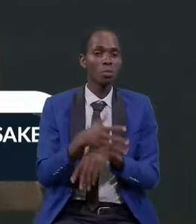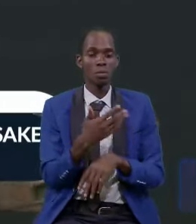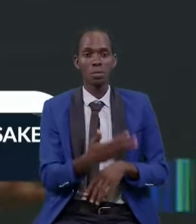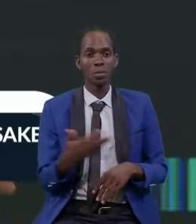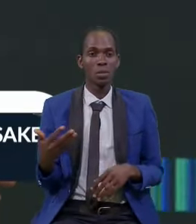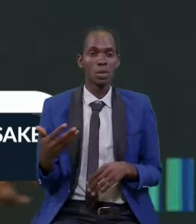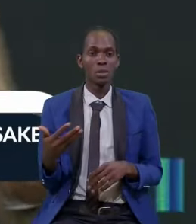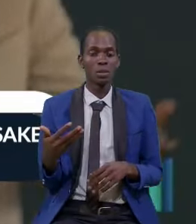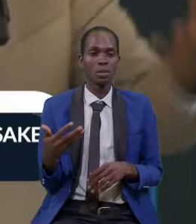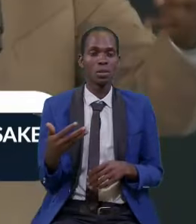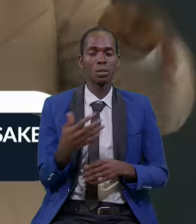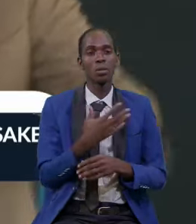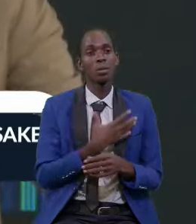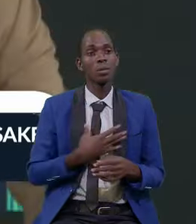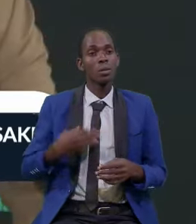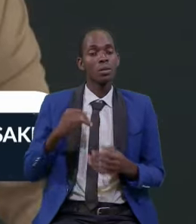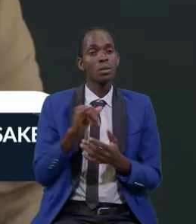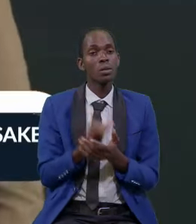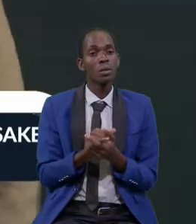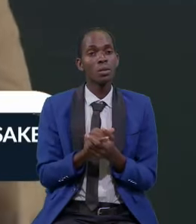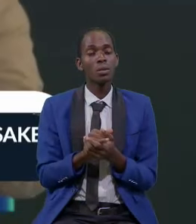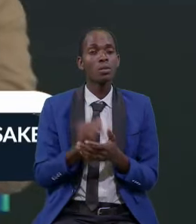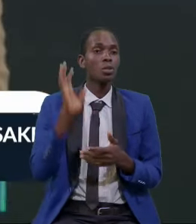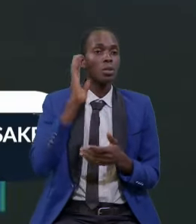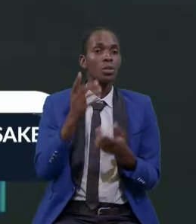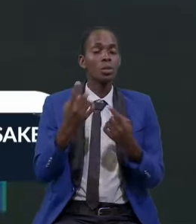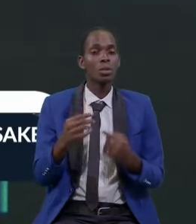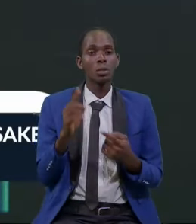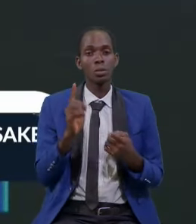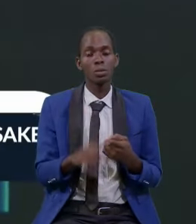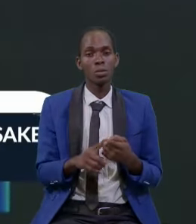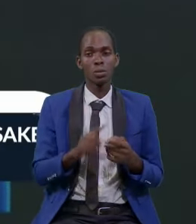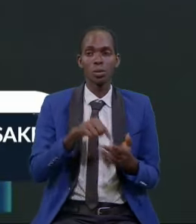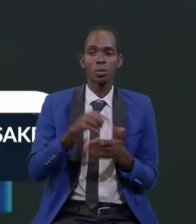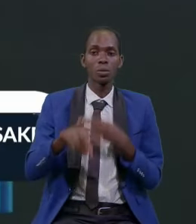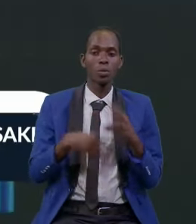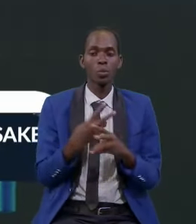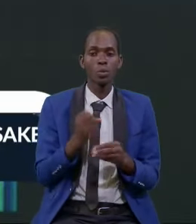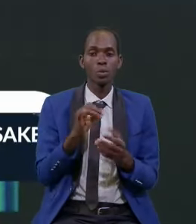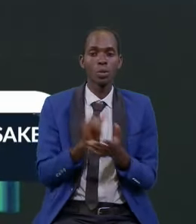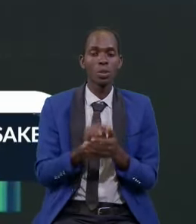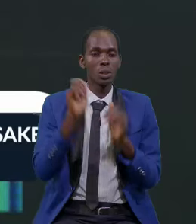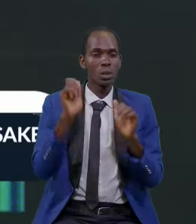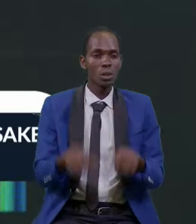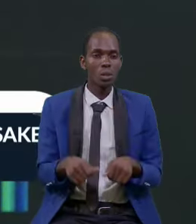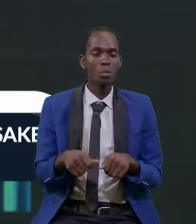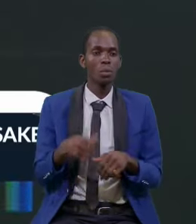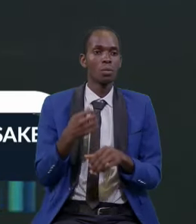overcomer from all eternity, but he came to this world so that he can make of you, make of me, make of